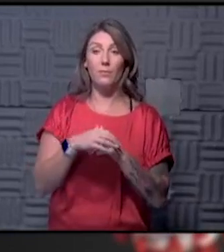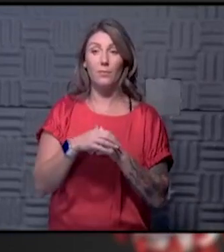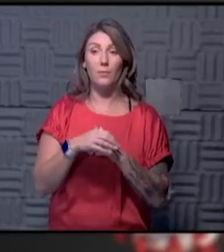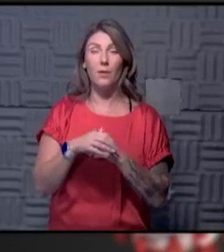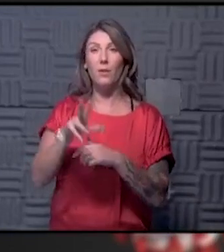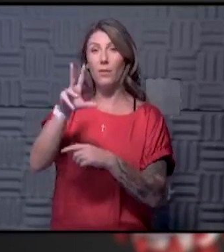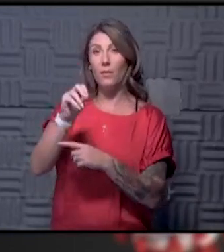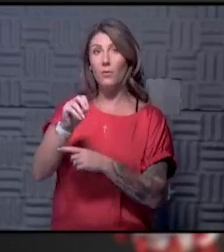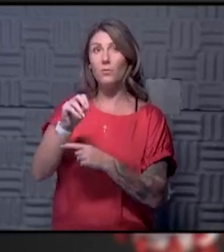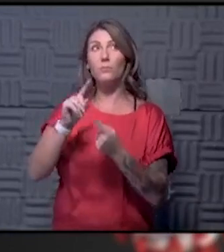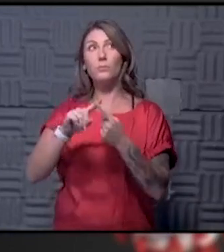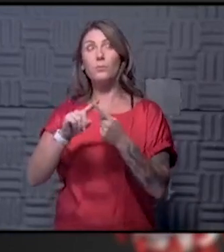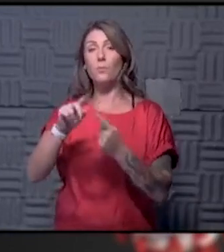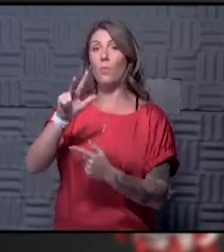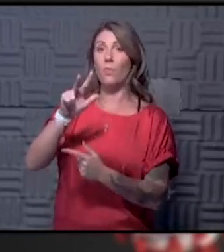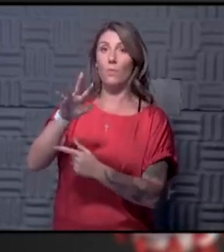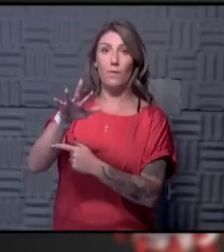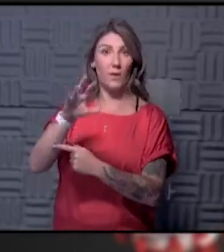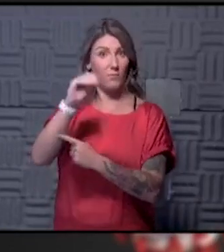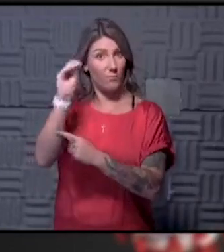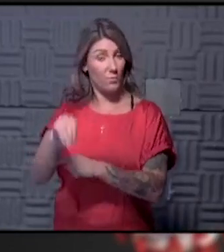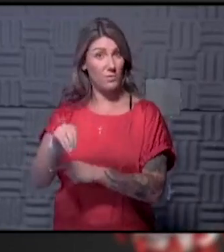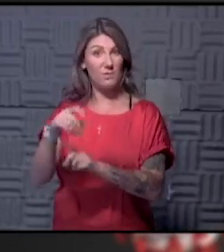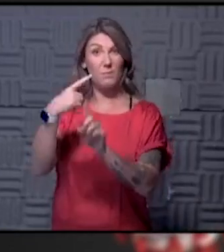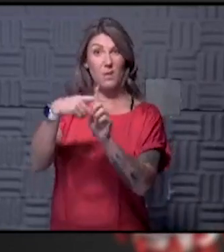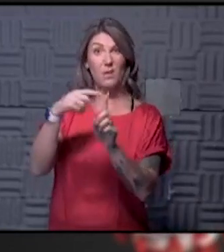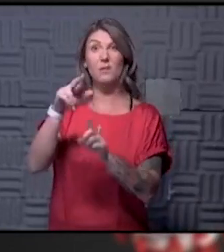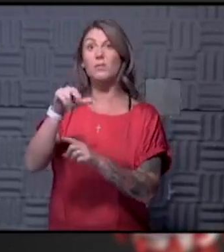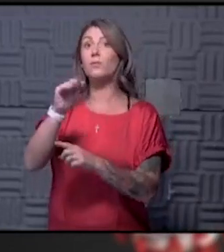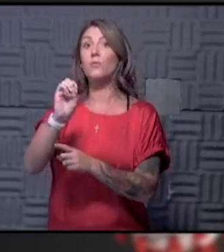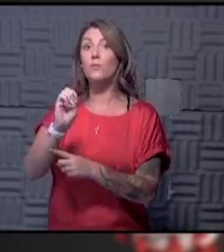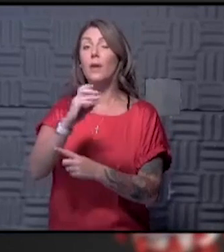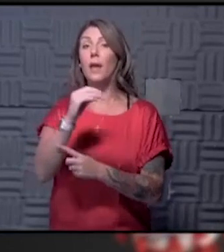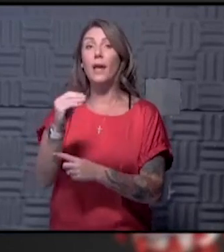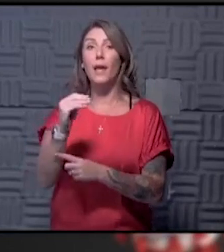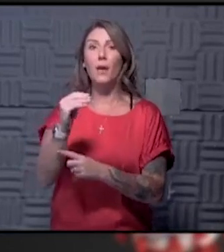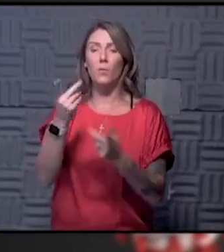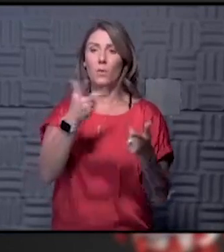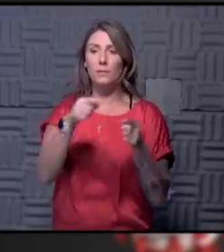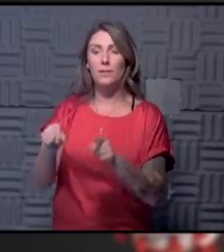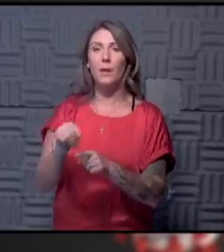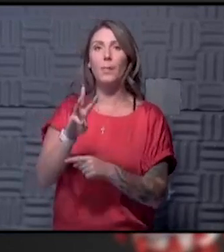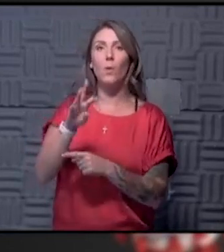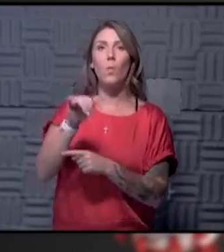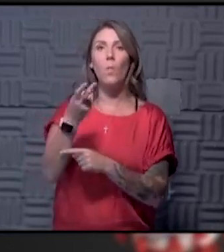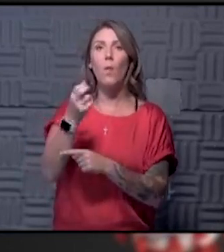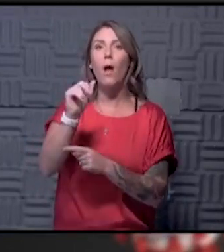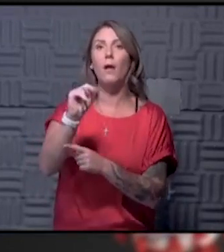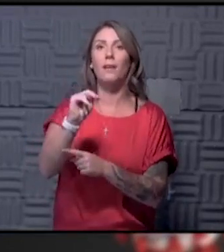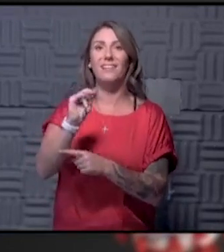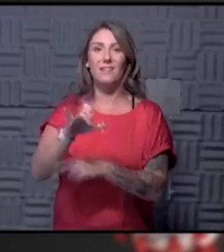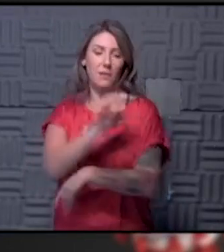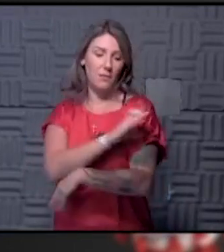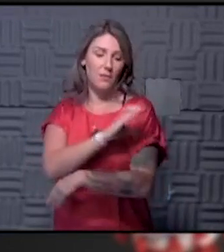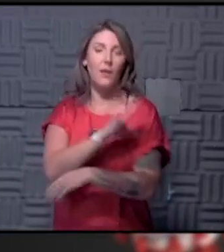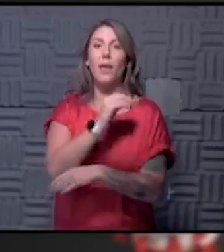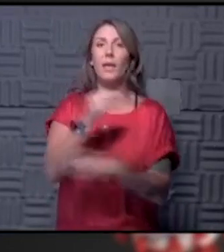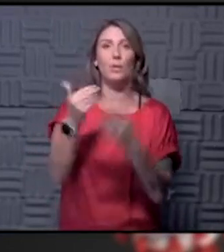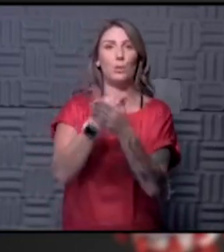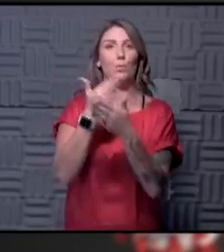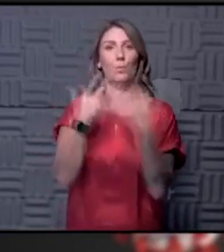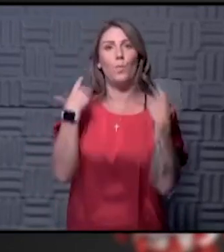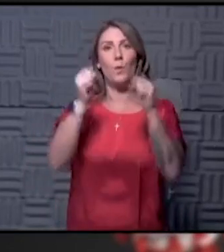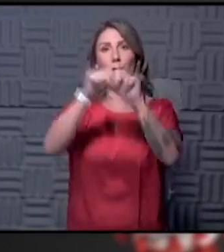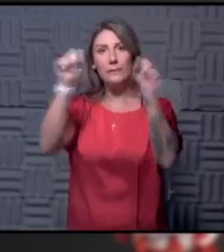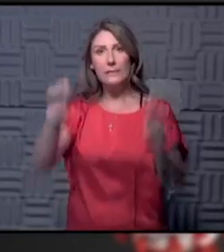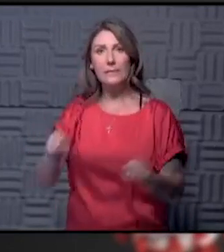to 35% positivity rate when you look at the testing that's occurring at the Watkins Clinic and also the new health system swabbing clinic there on campus